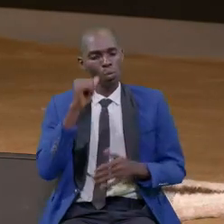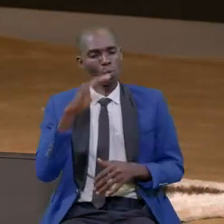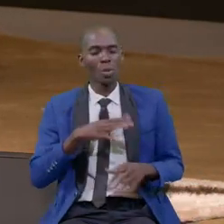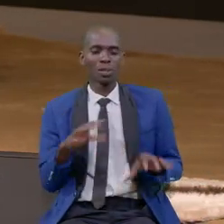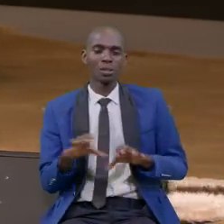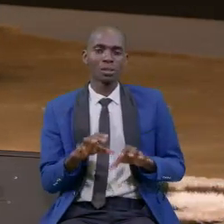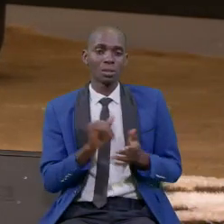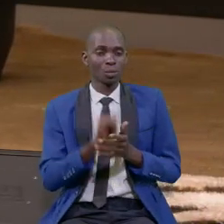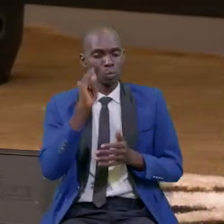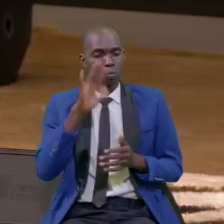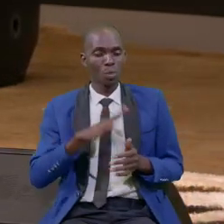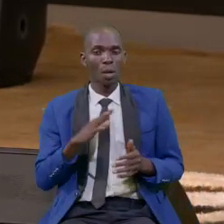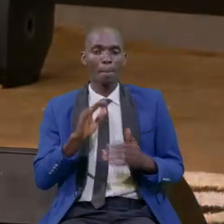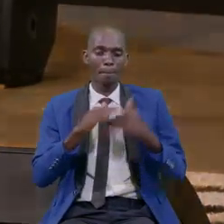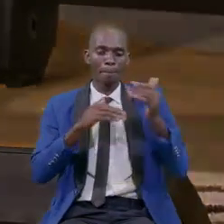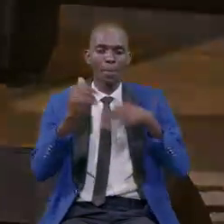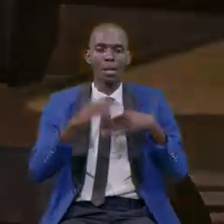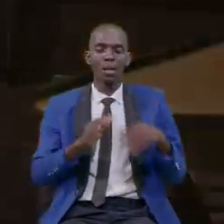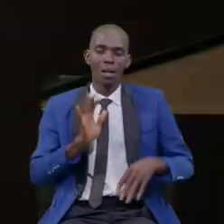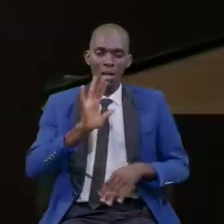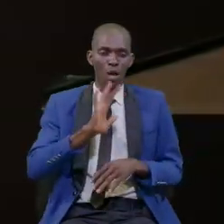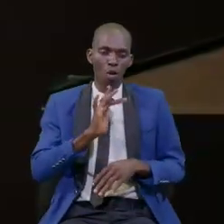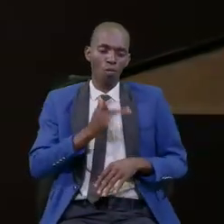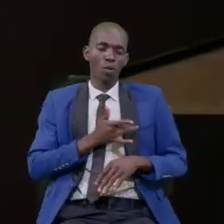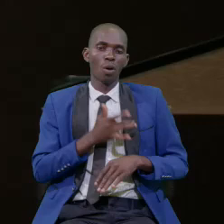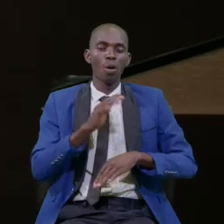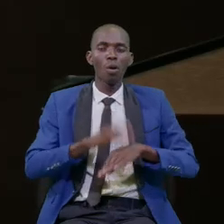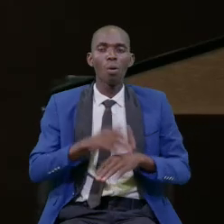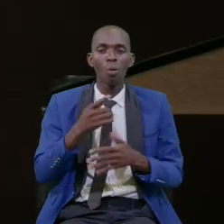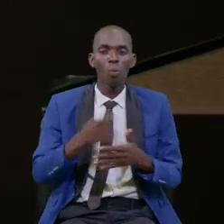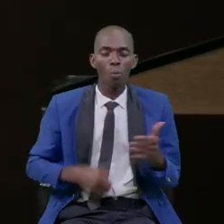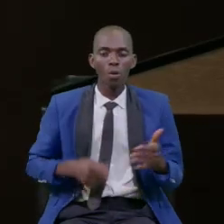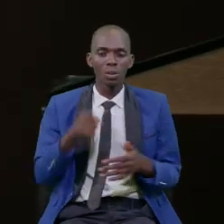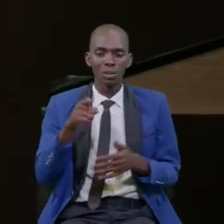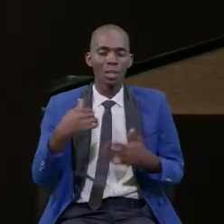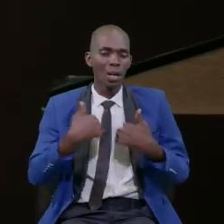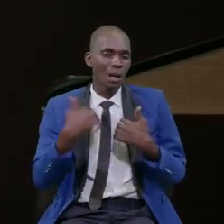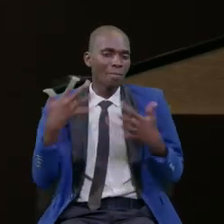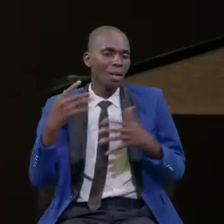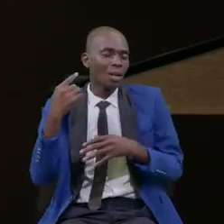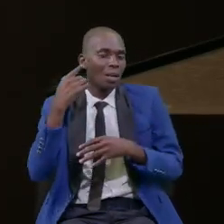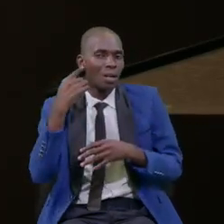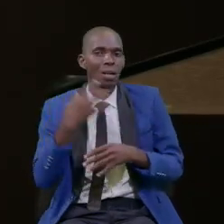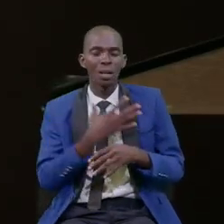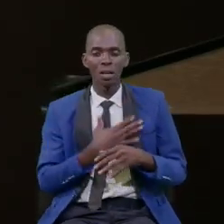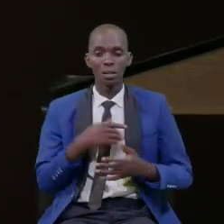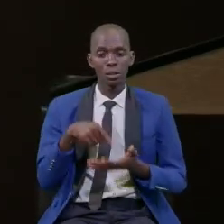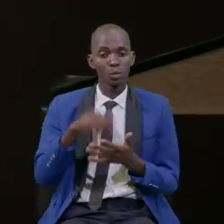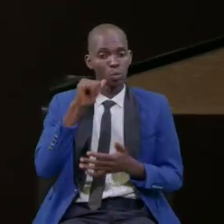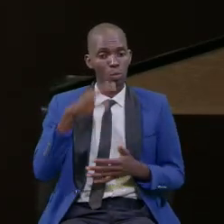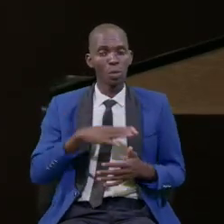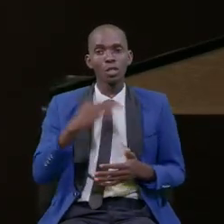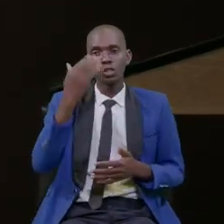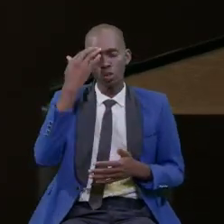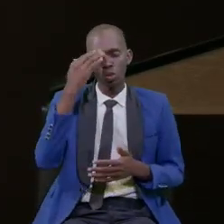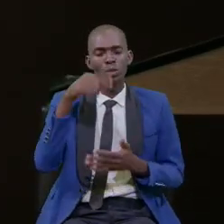a conviction on the basis of what she had heard, and she knew this is for